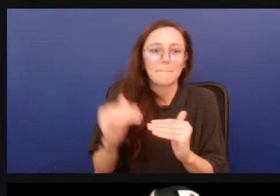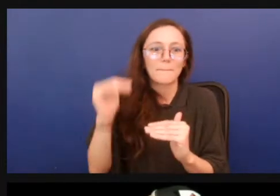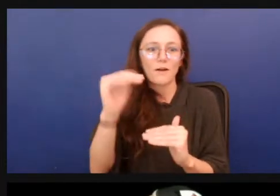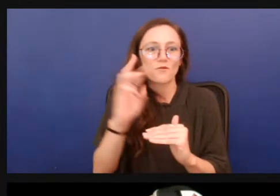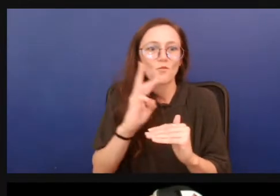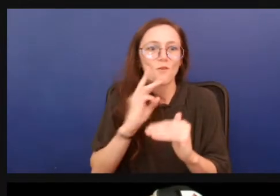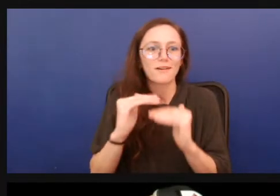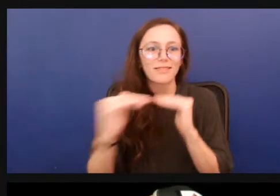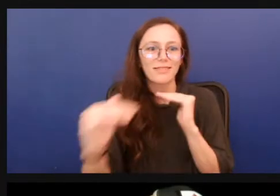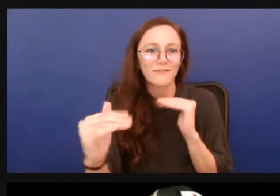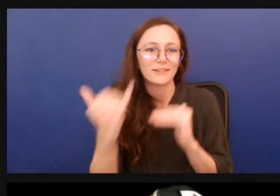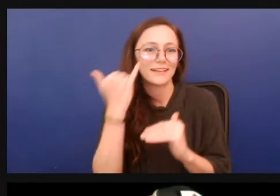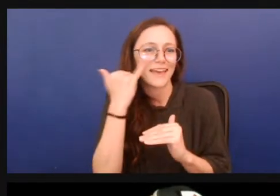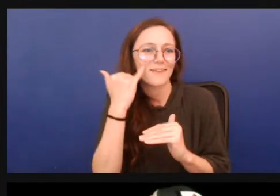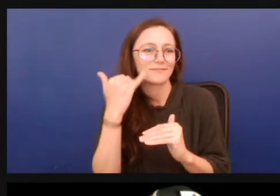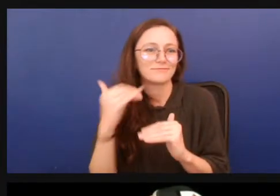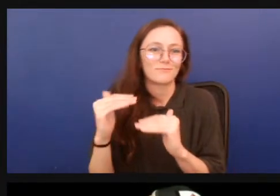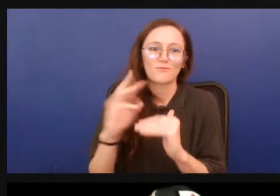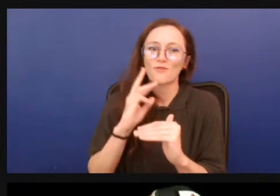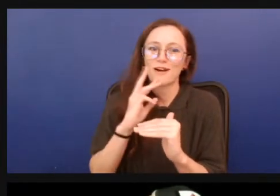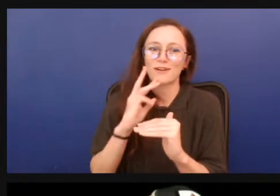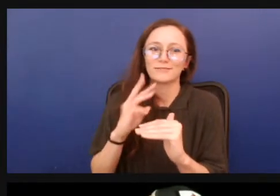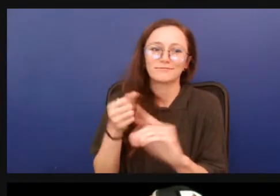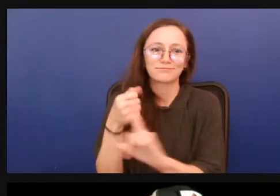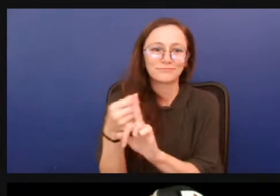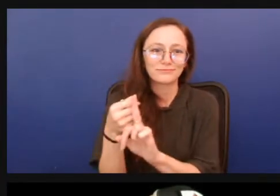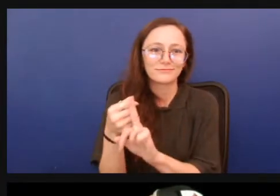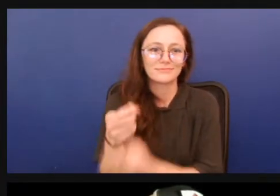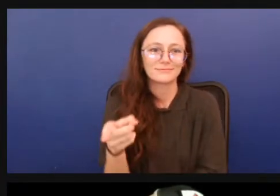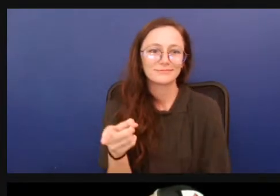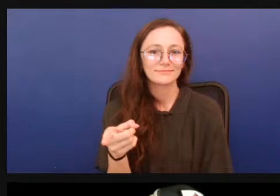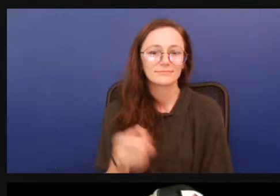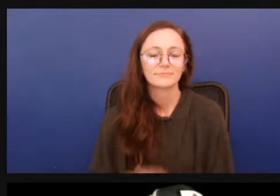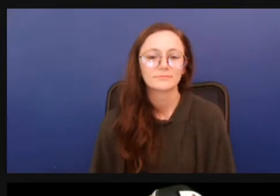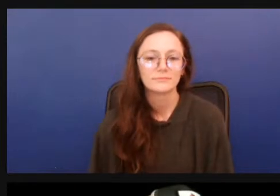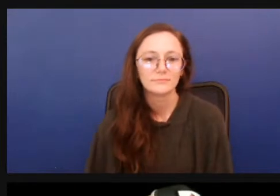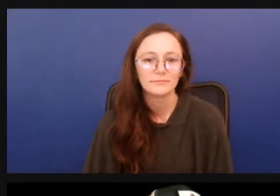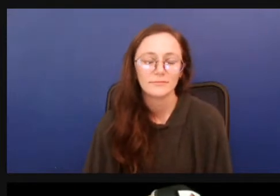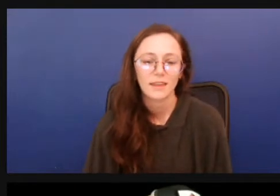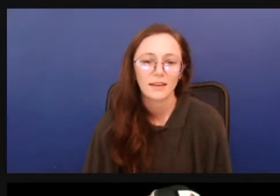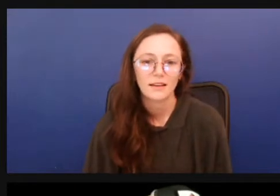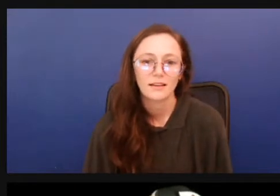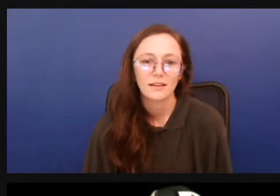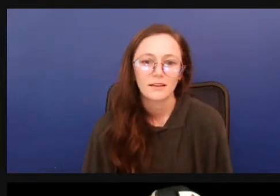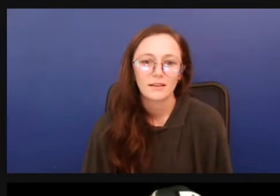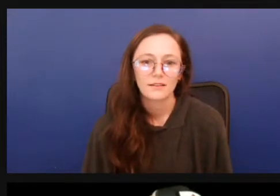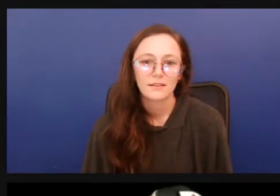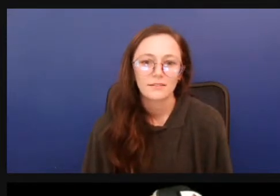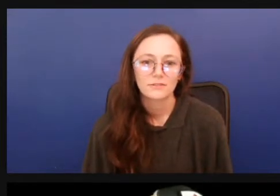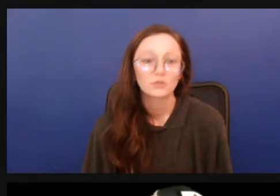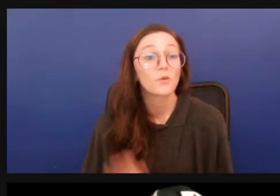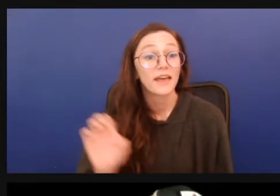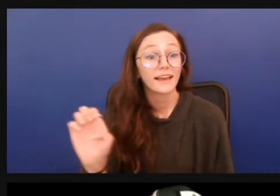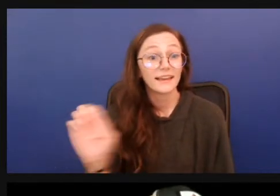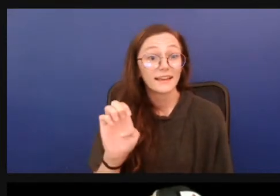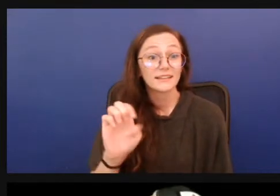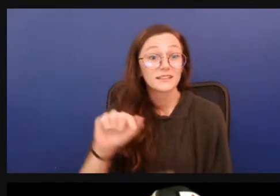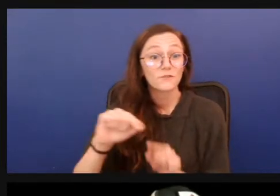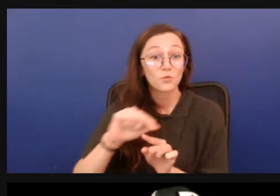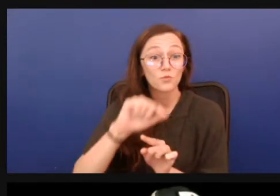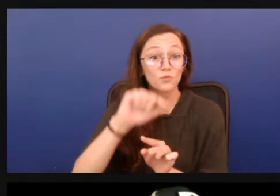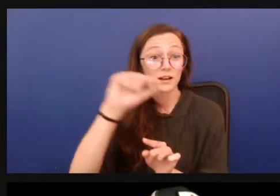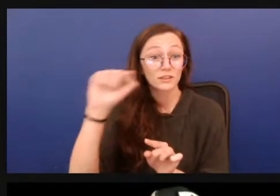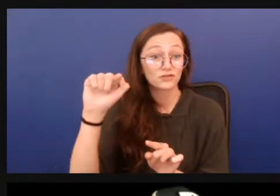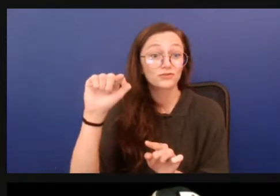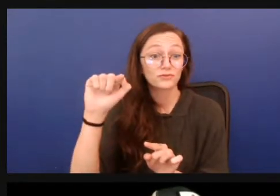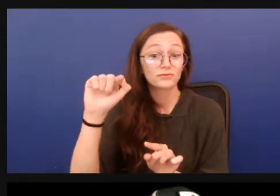healing a slump, that's often defined as this area just to the east of this big ridge over here and coming over that way. Right? So